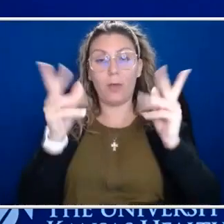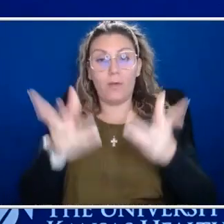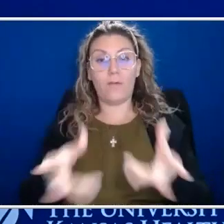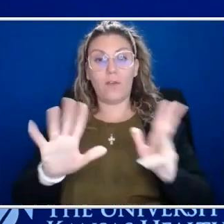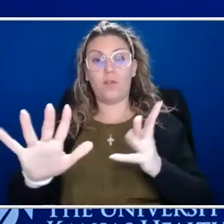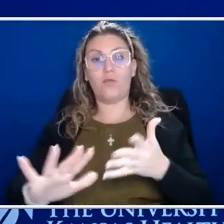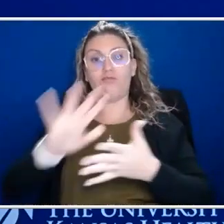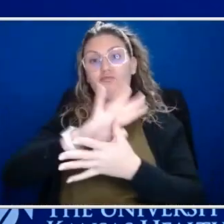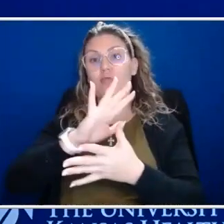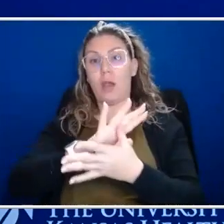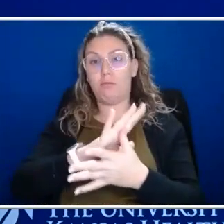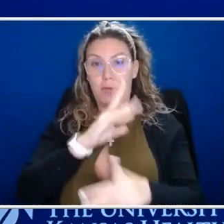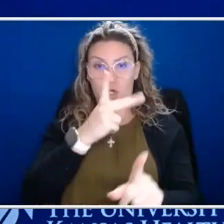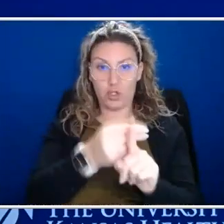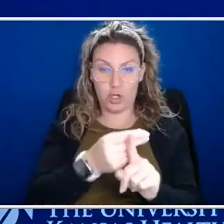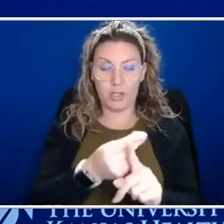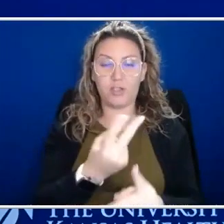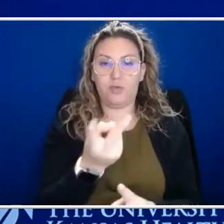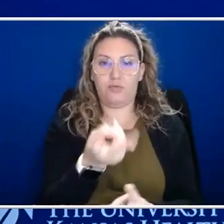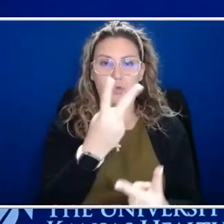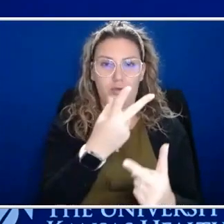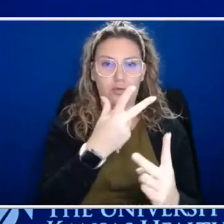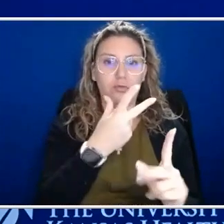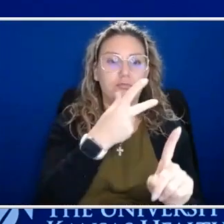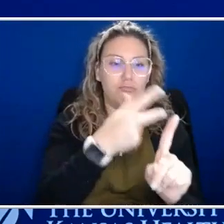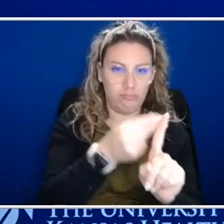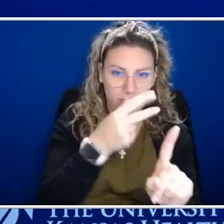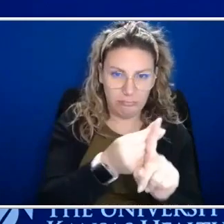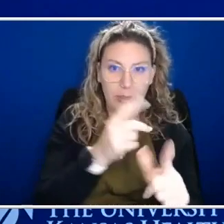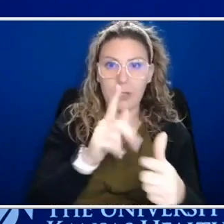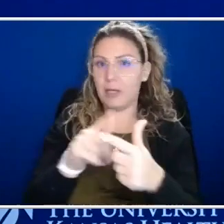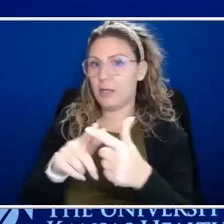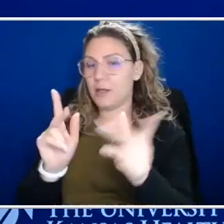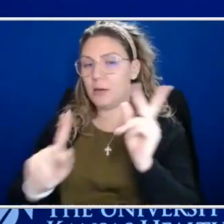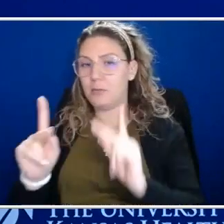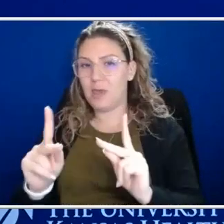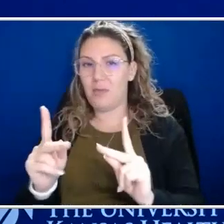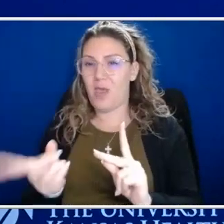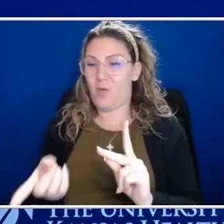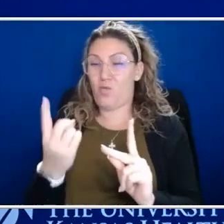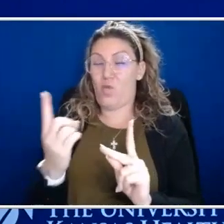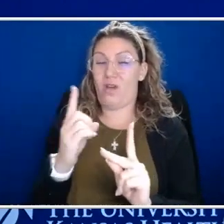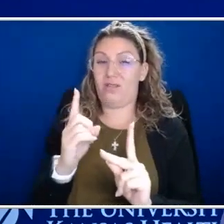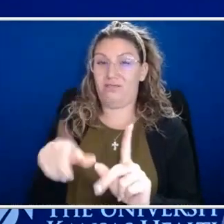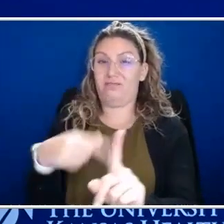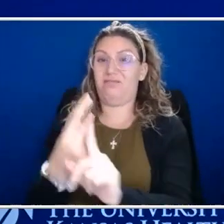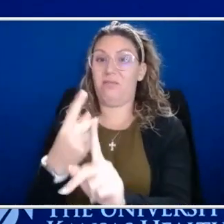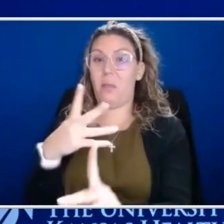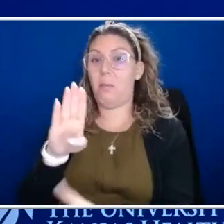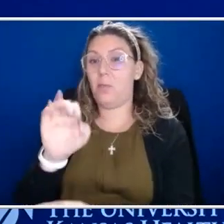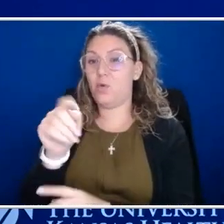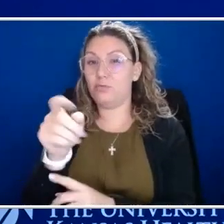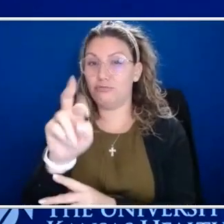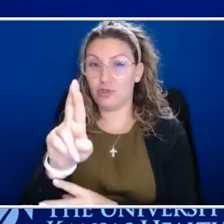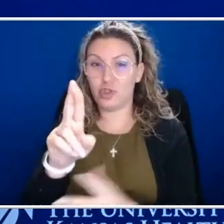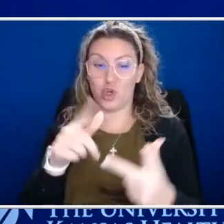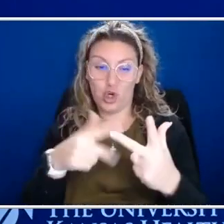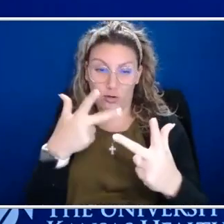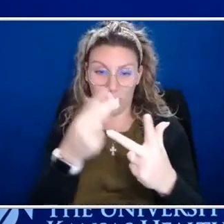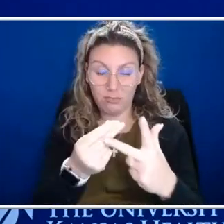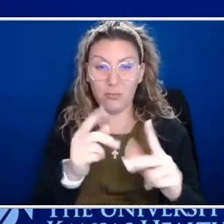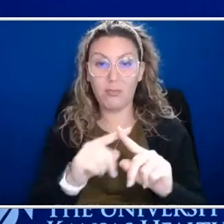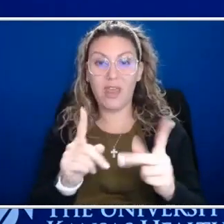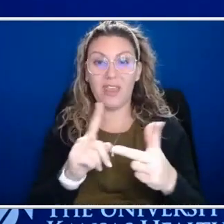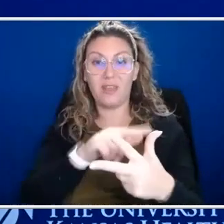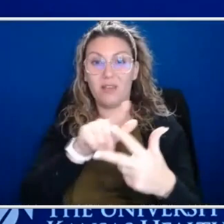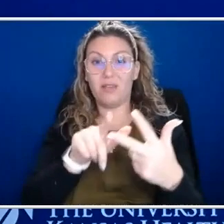so 2 doses. They also looked at people who just had a single booster. But those primary series and those boosters could